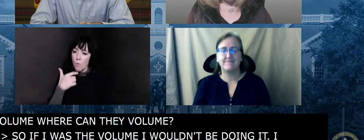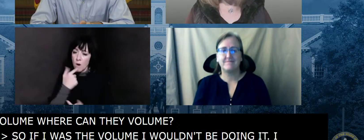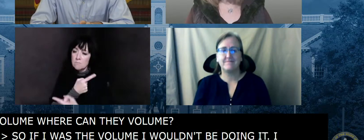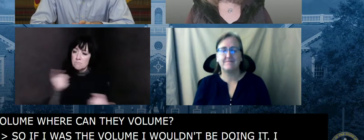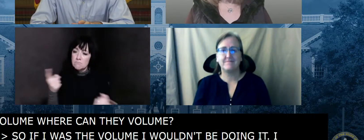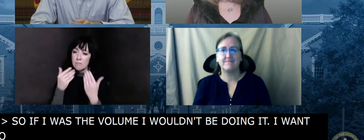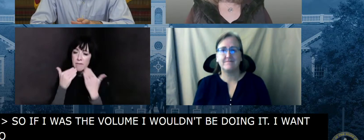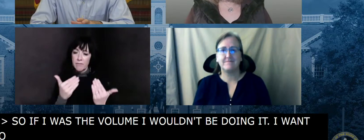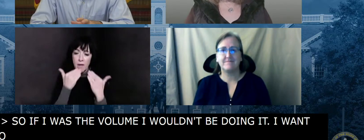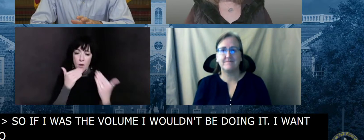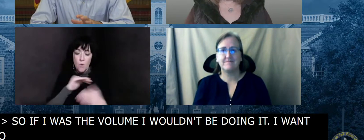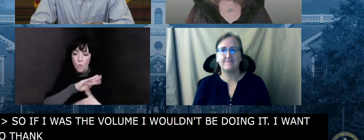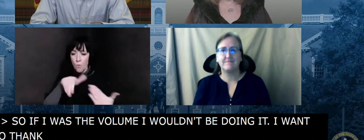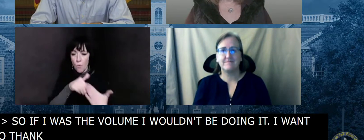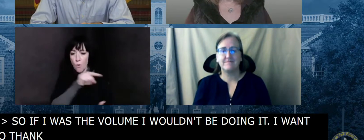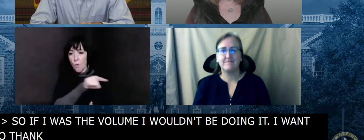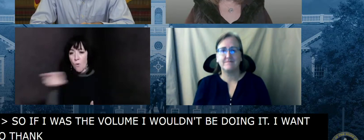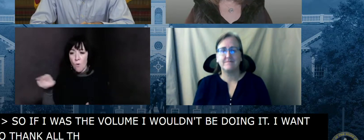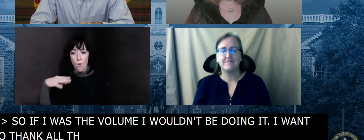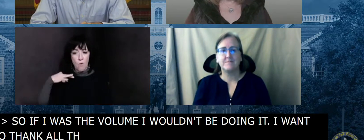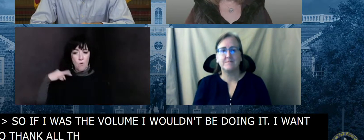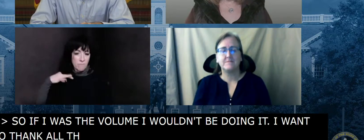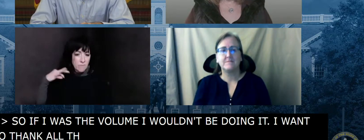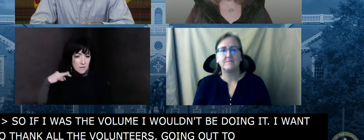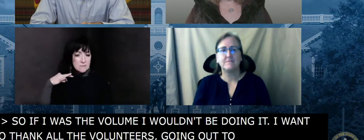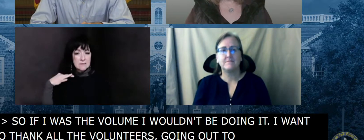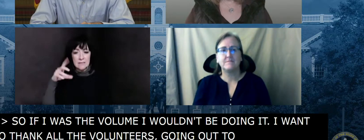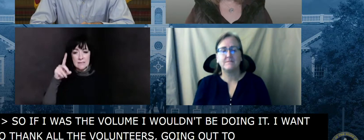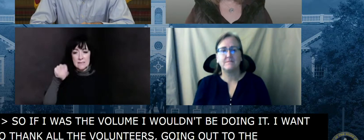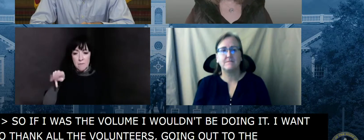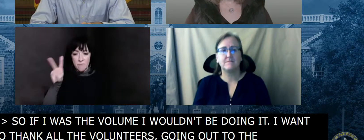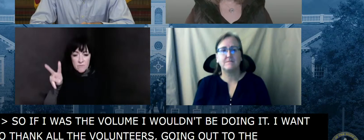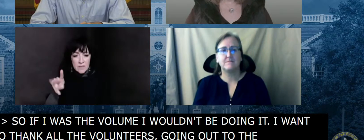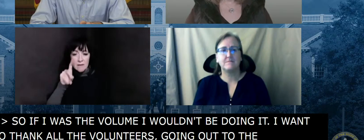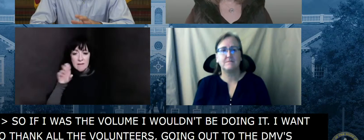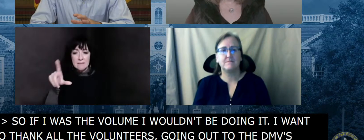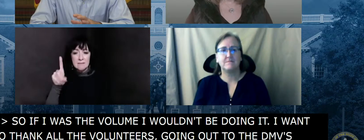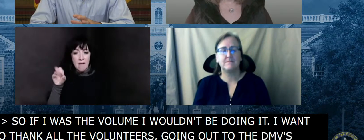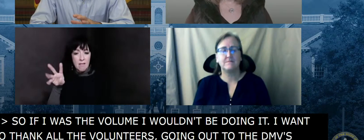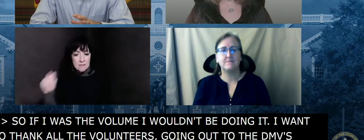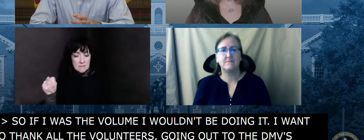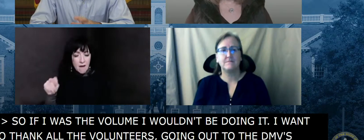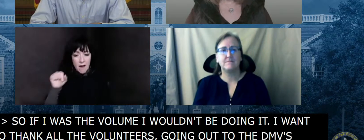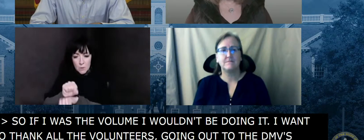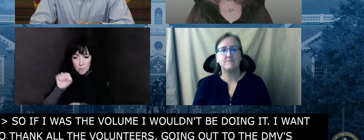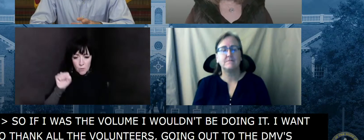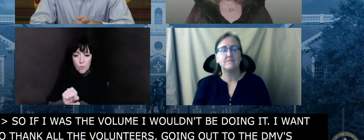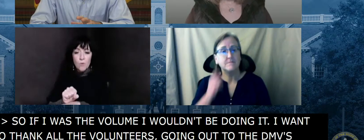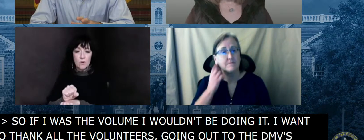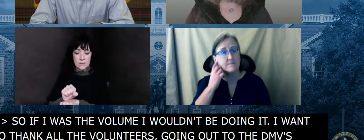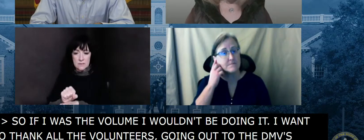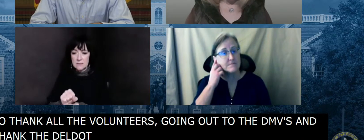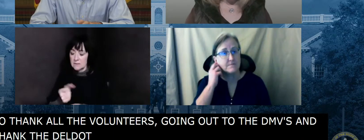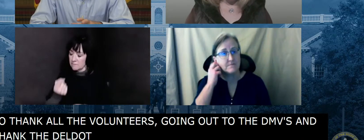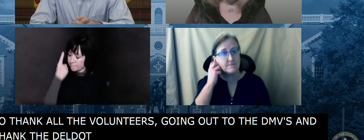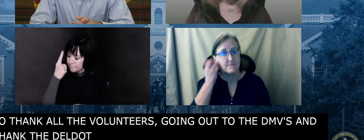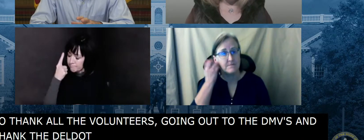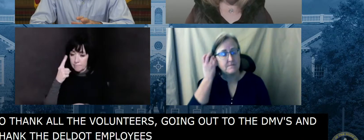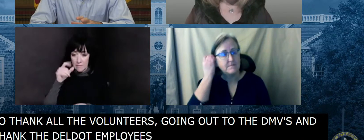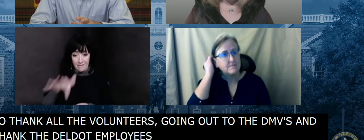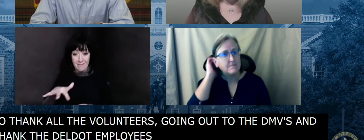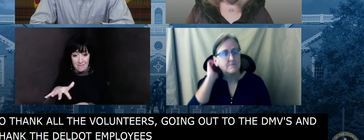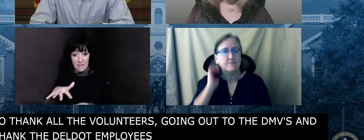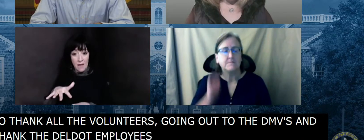to the DMVs and thank the Del.dot employees with the traffic, state